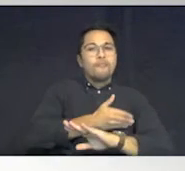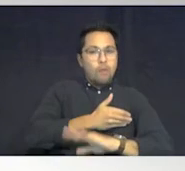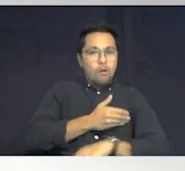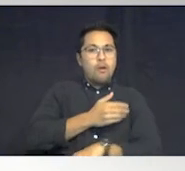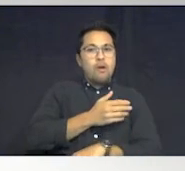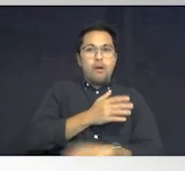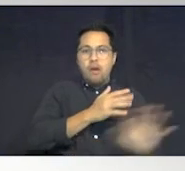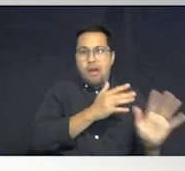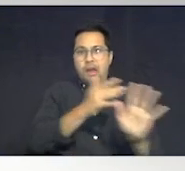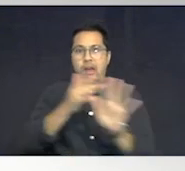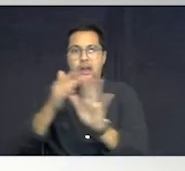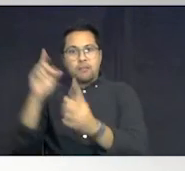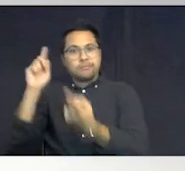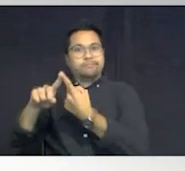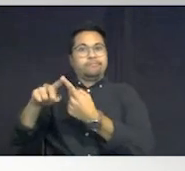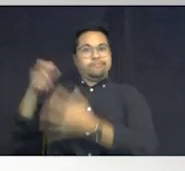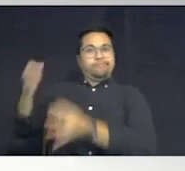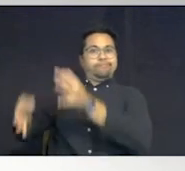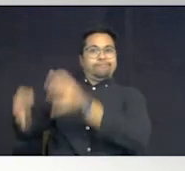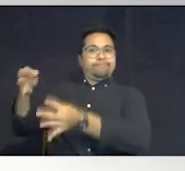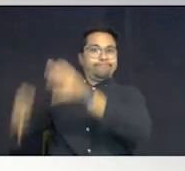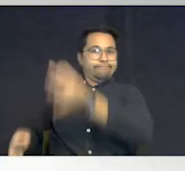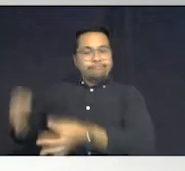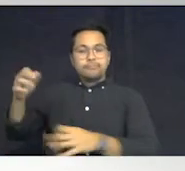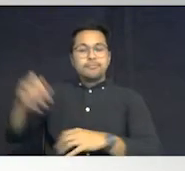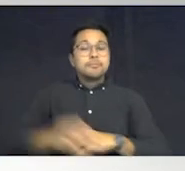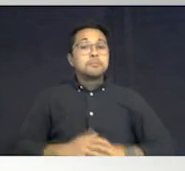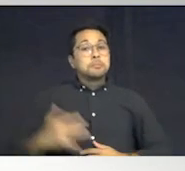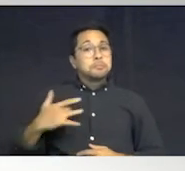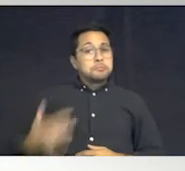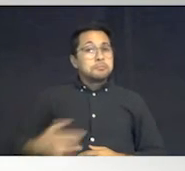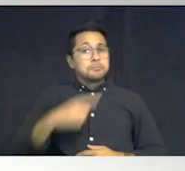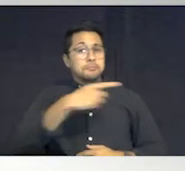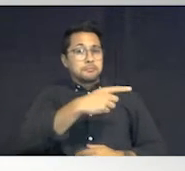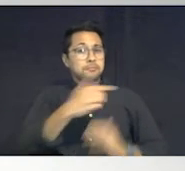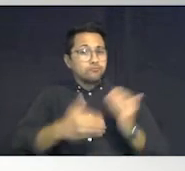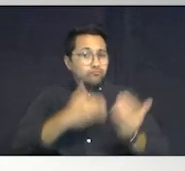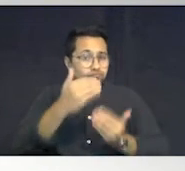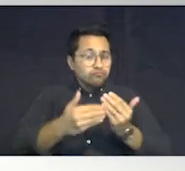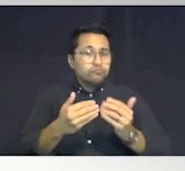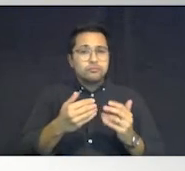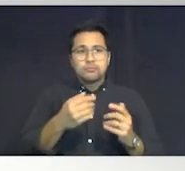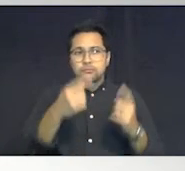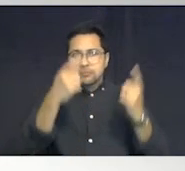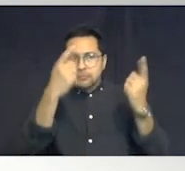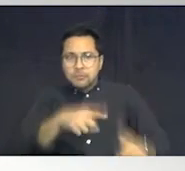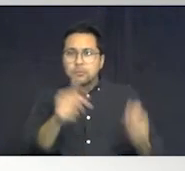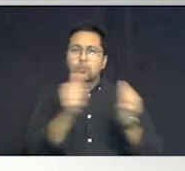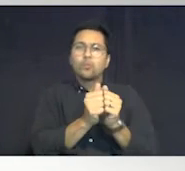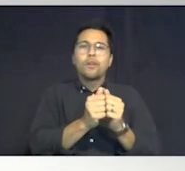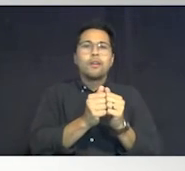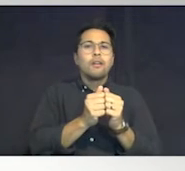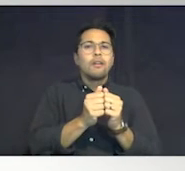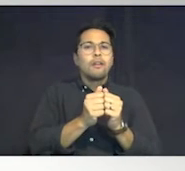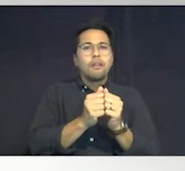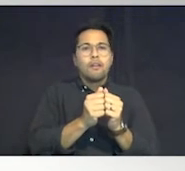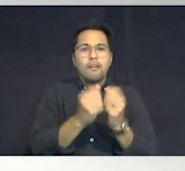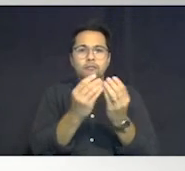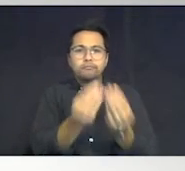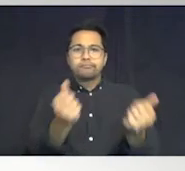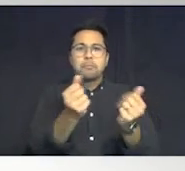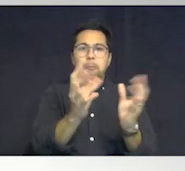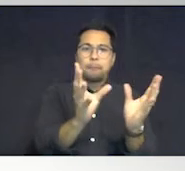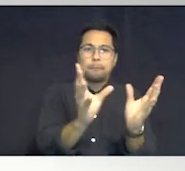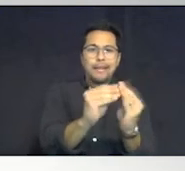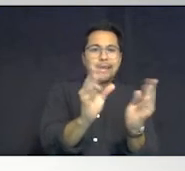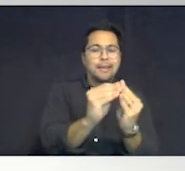hearing. Typically, these due process complaints are resolved through a resolution meeting or resolution session. These sessions